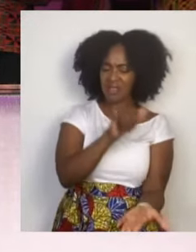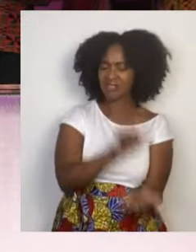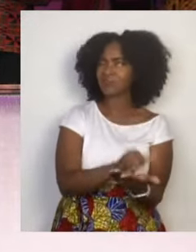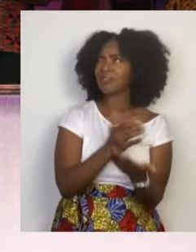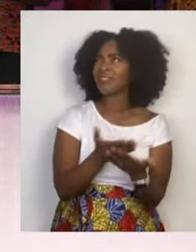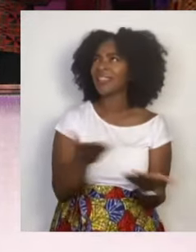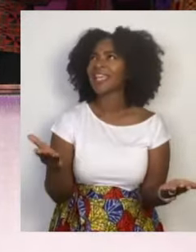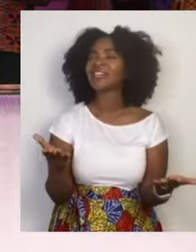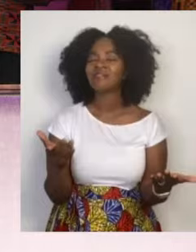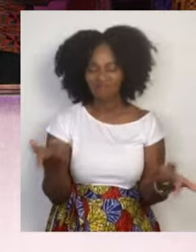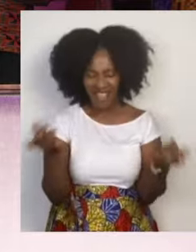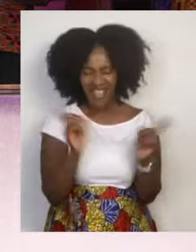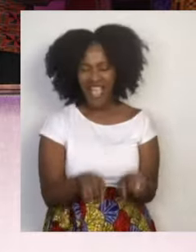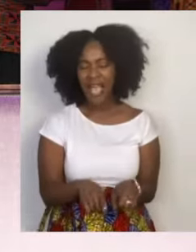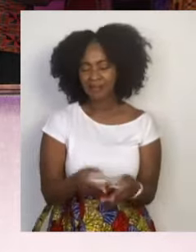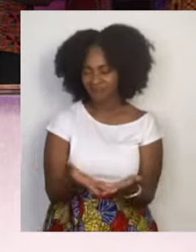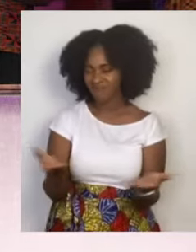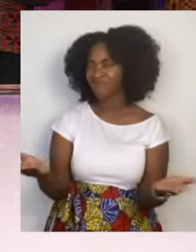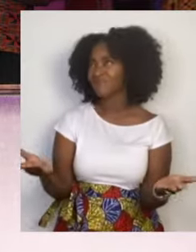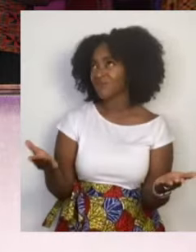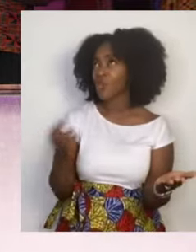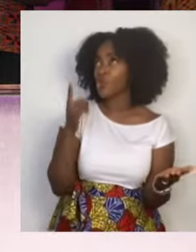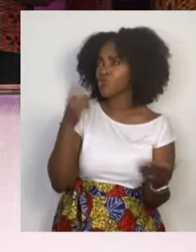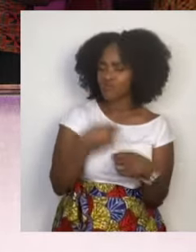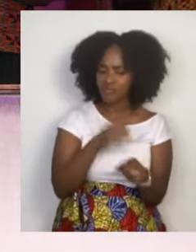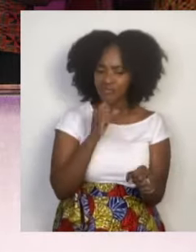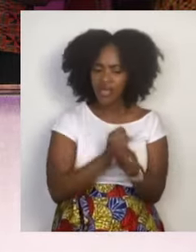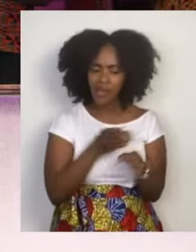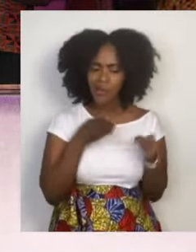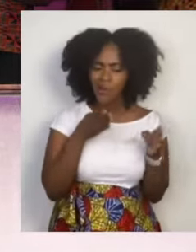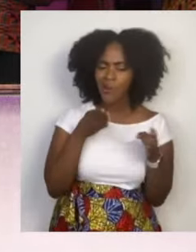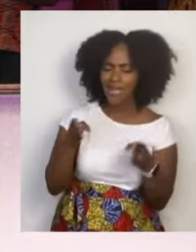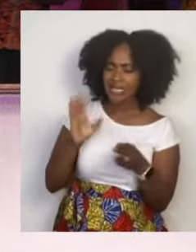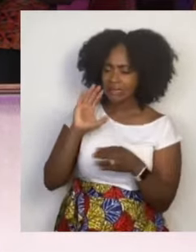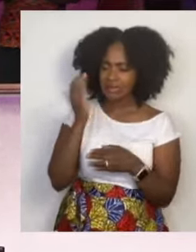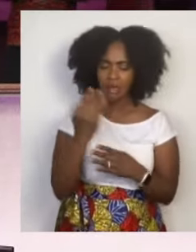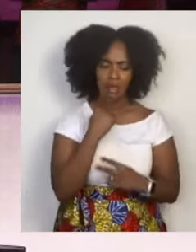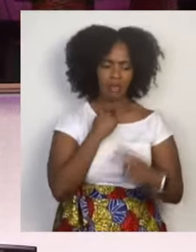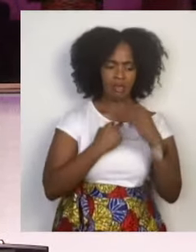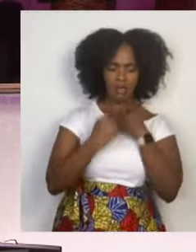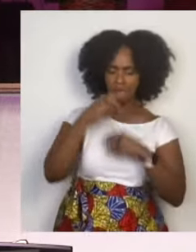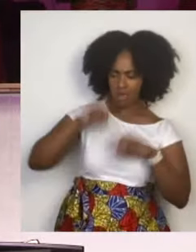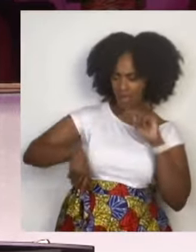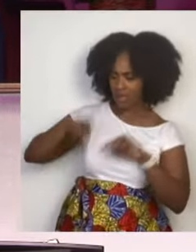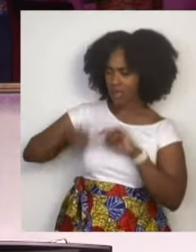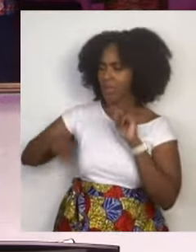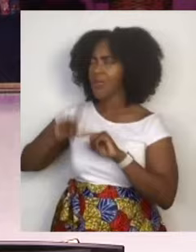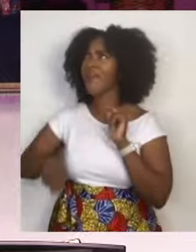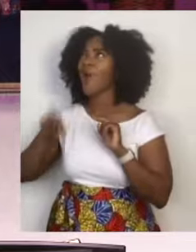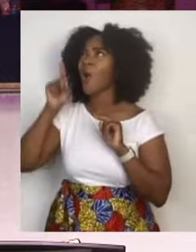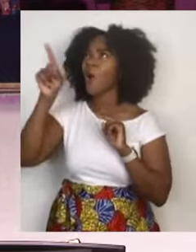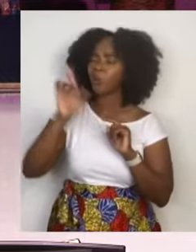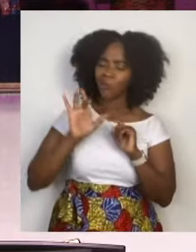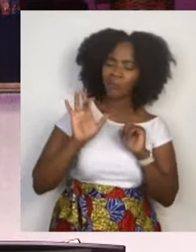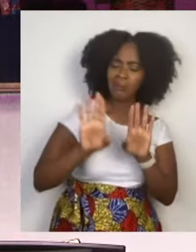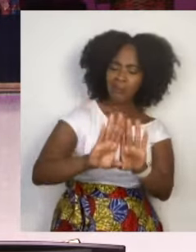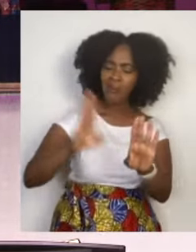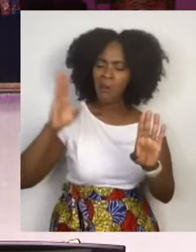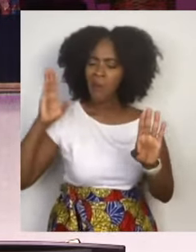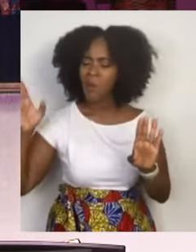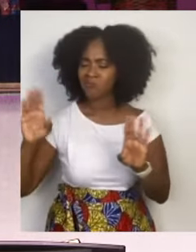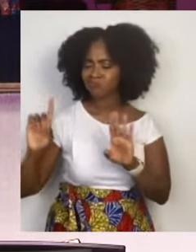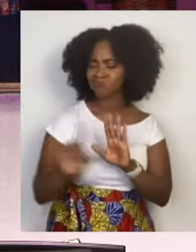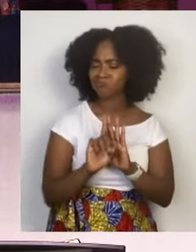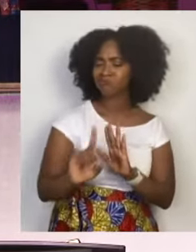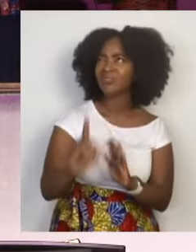way where there seems to be no way. I thank you right now for encouraging, for lifting up, for bearing